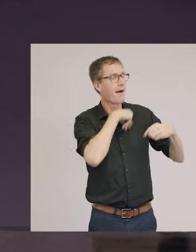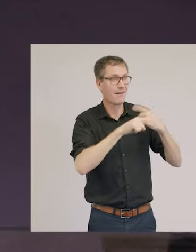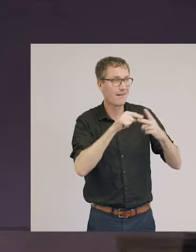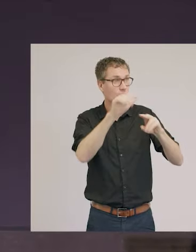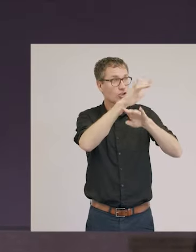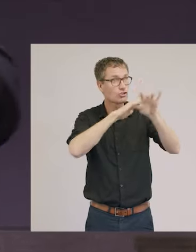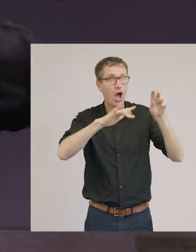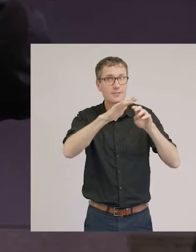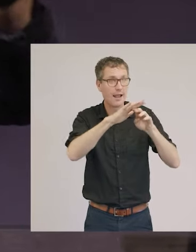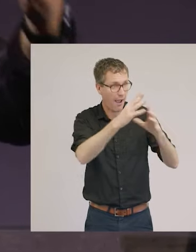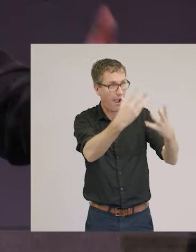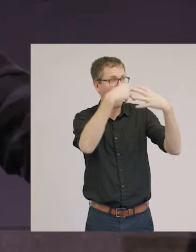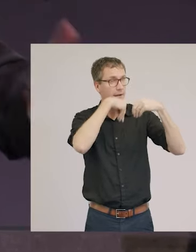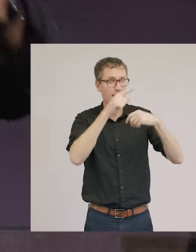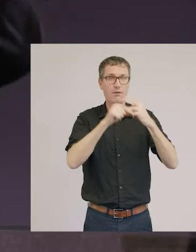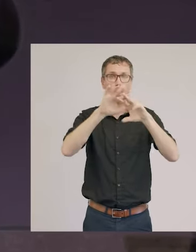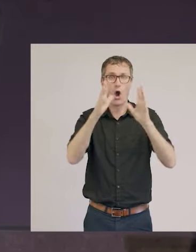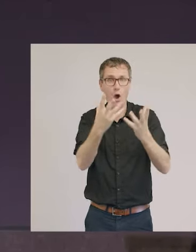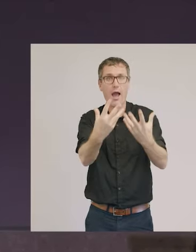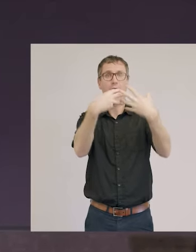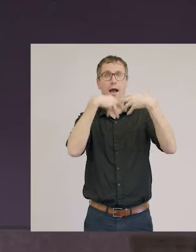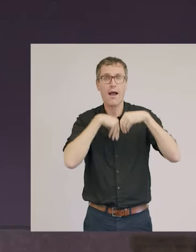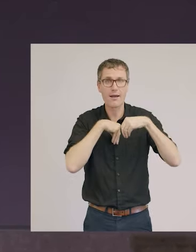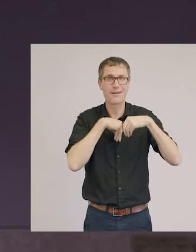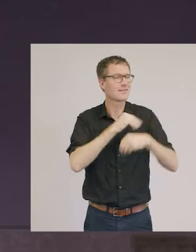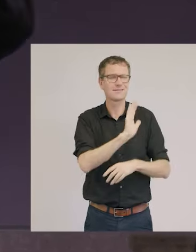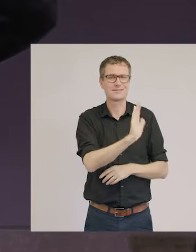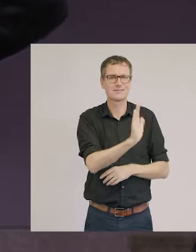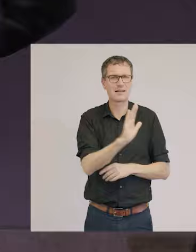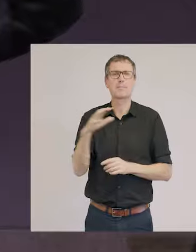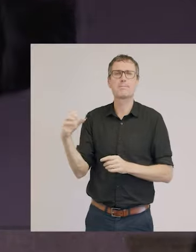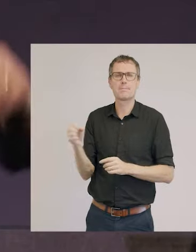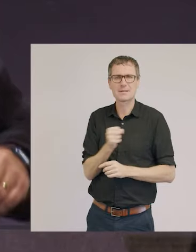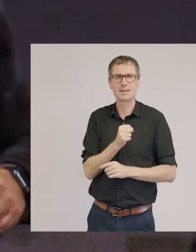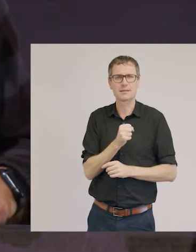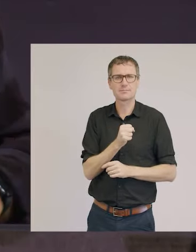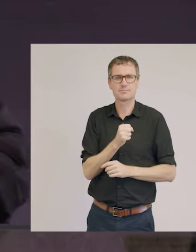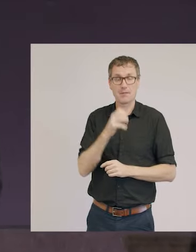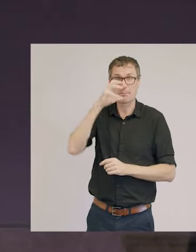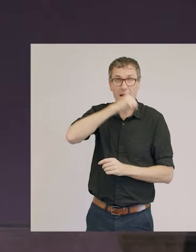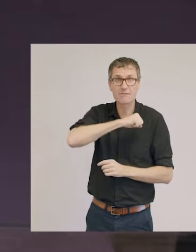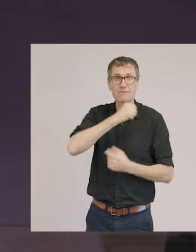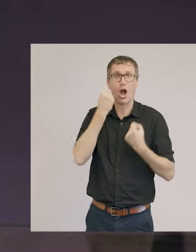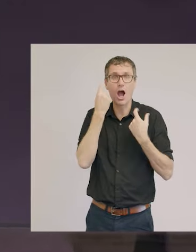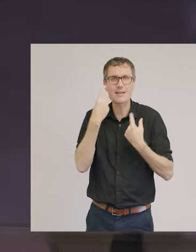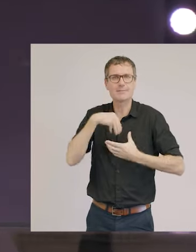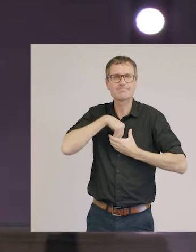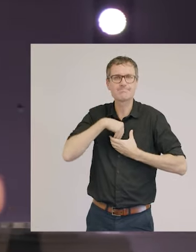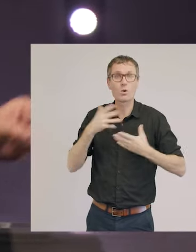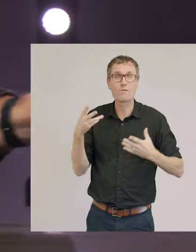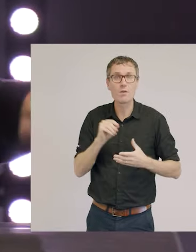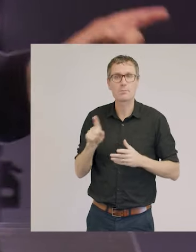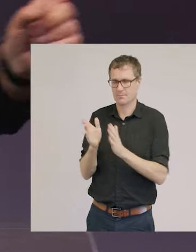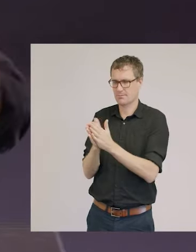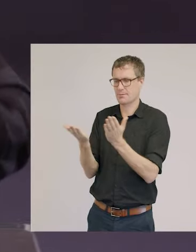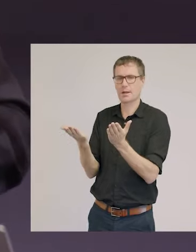our government, from society, from, you know, the Bible says the world, from secular culture and all that sort of thing.